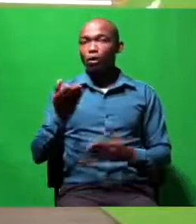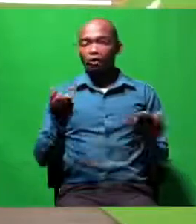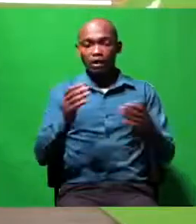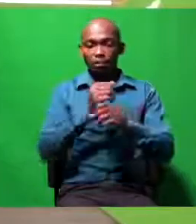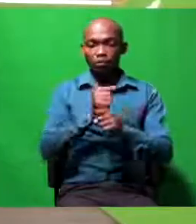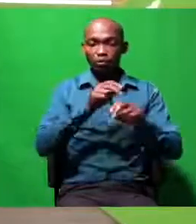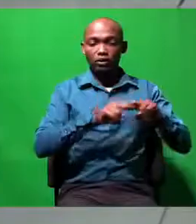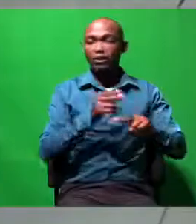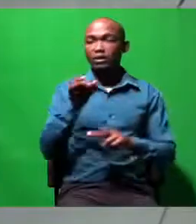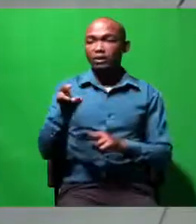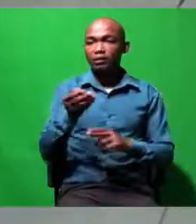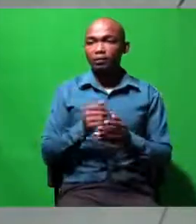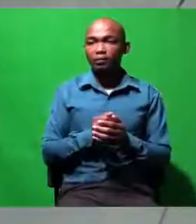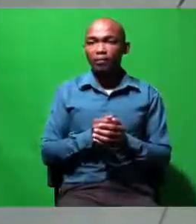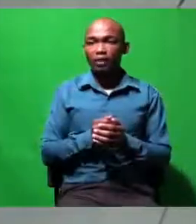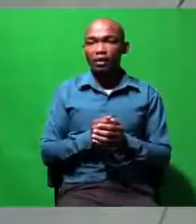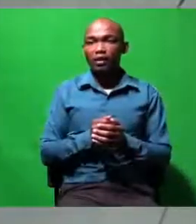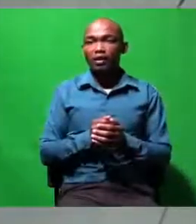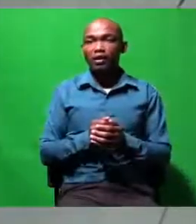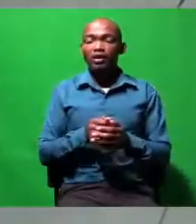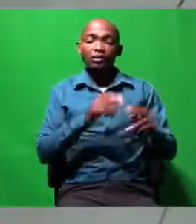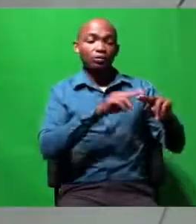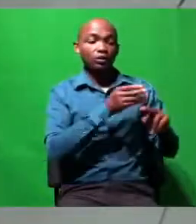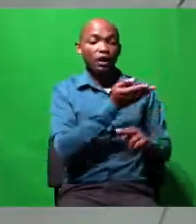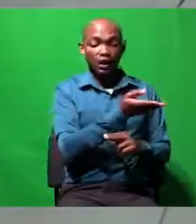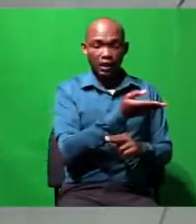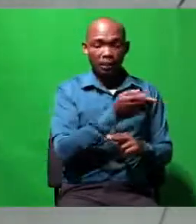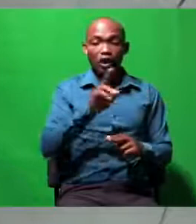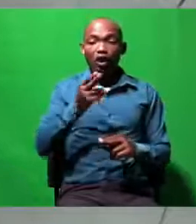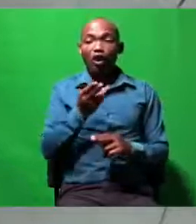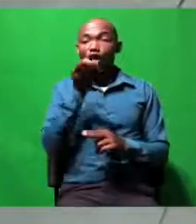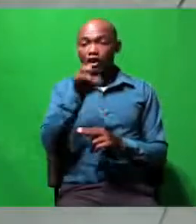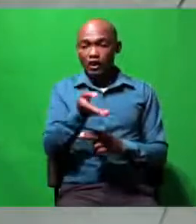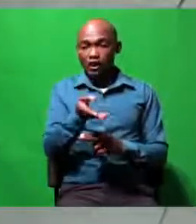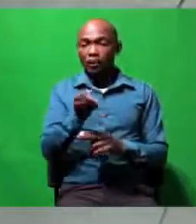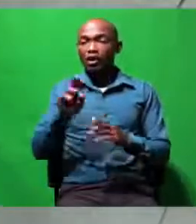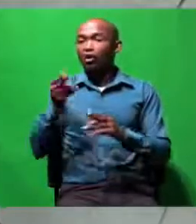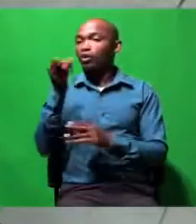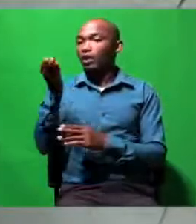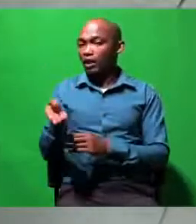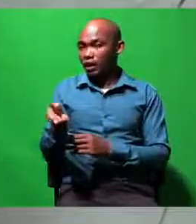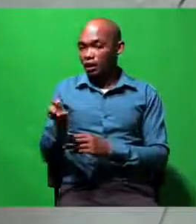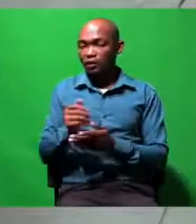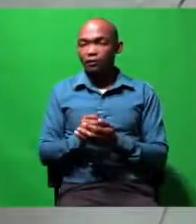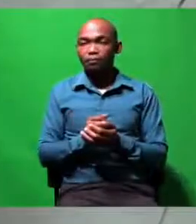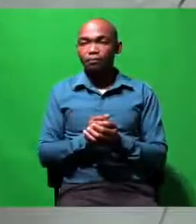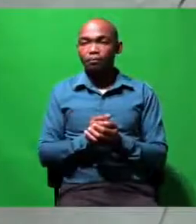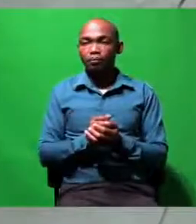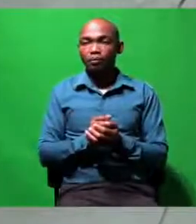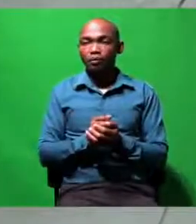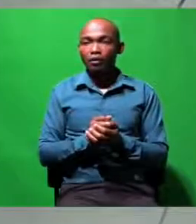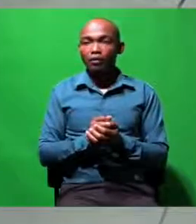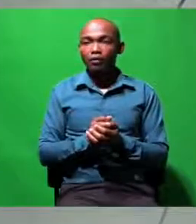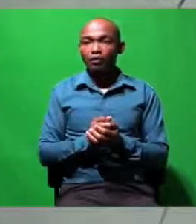where can you put? Can you put in legislature? Can you put in executives? Or you can put in judiciary?